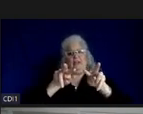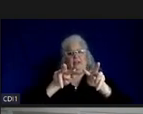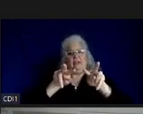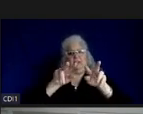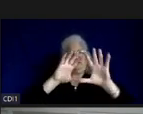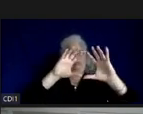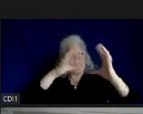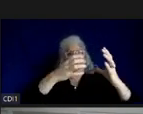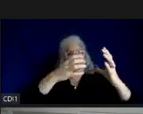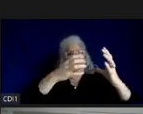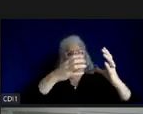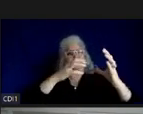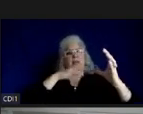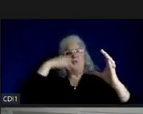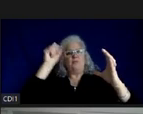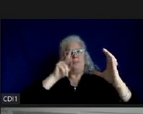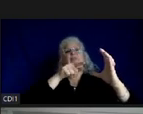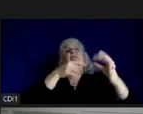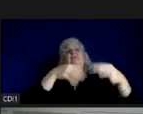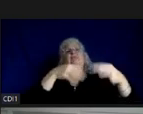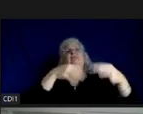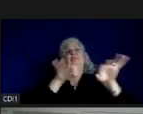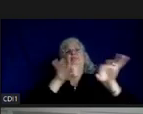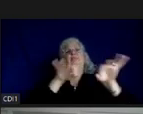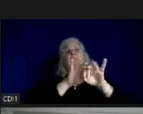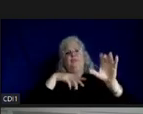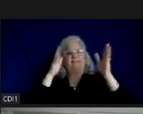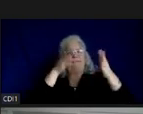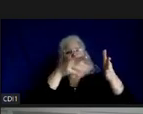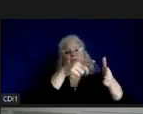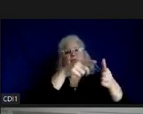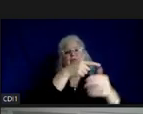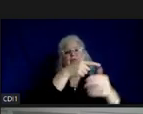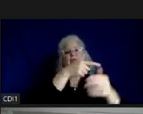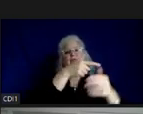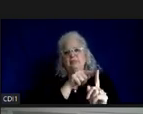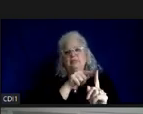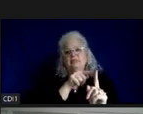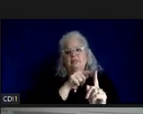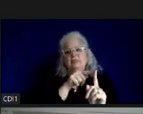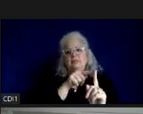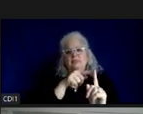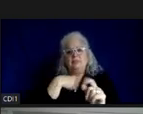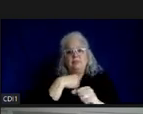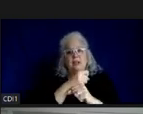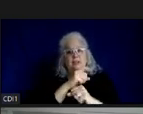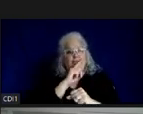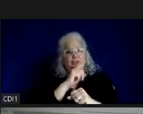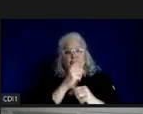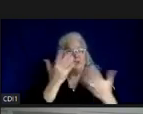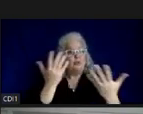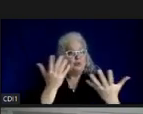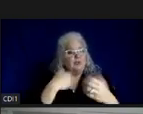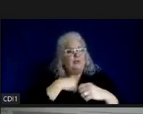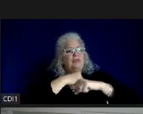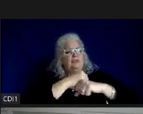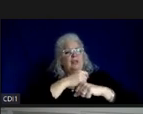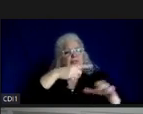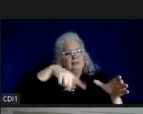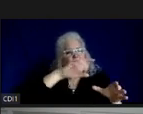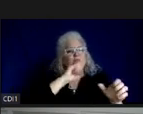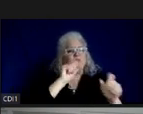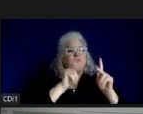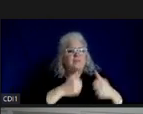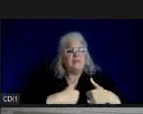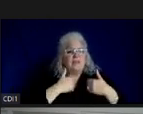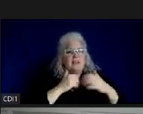all will reach a certain age, and we got to make sure that we're protecting, folks in that age group.